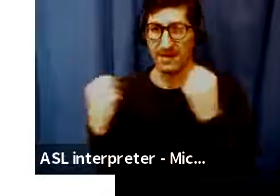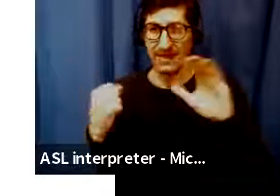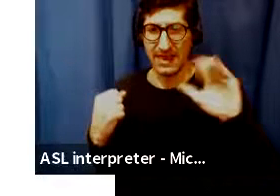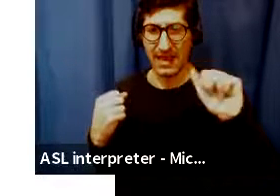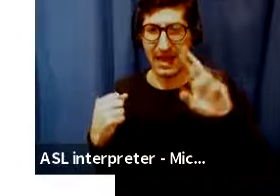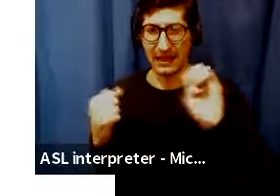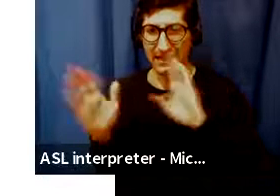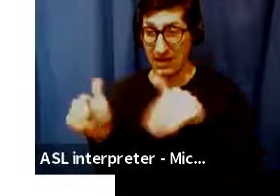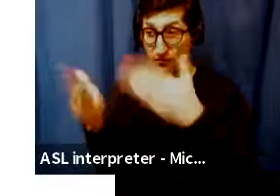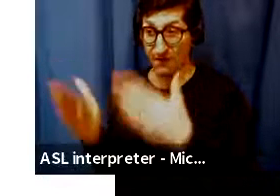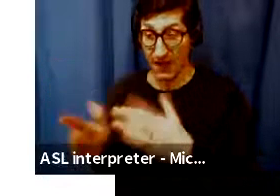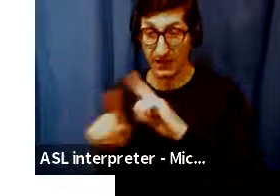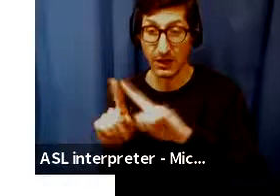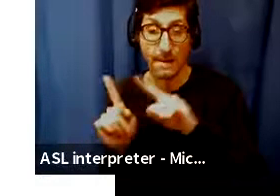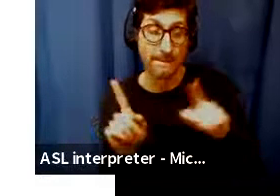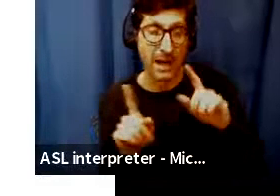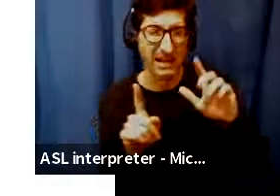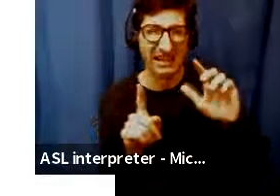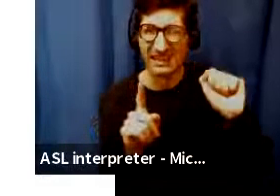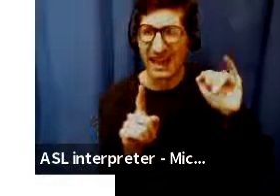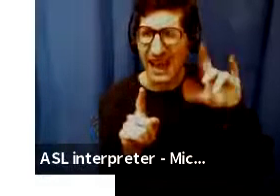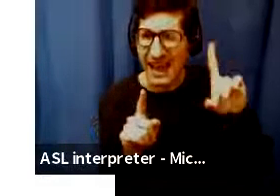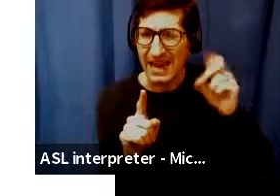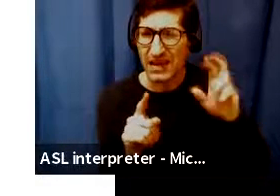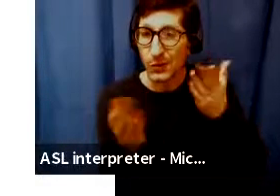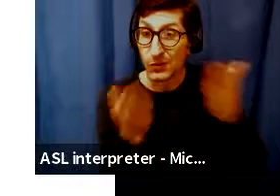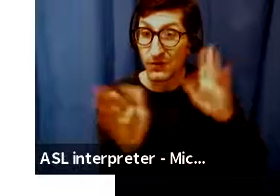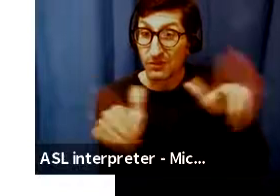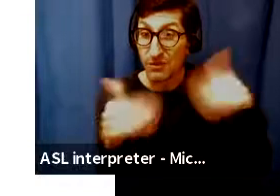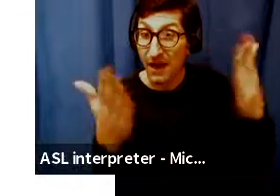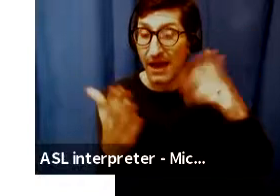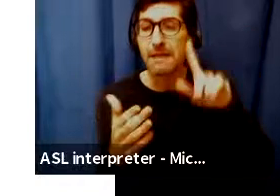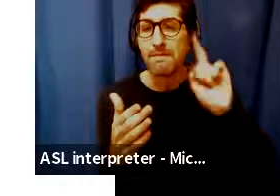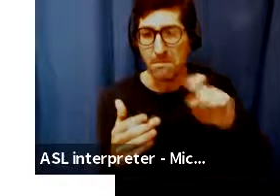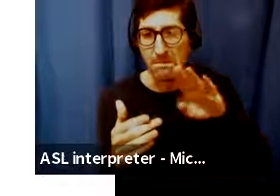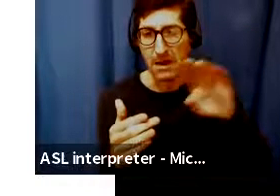auxiliary aid or service that's provided needs to be effective.